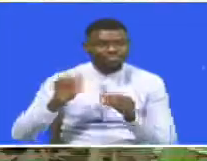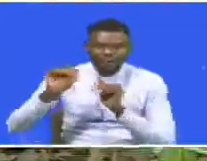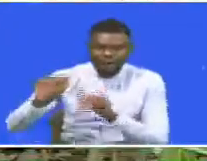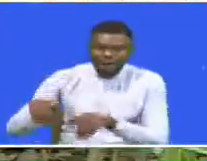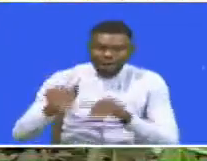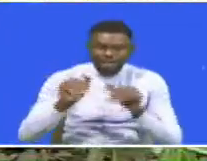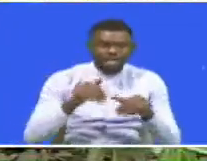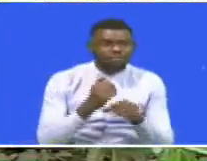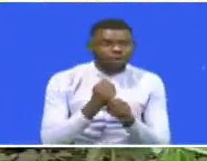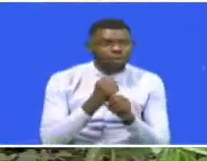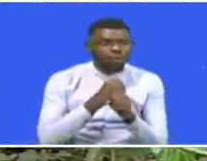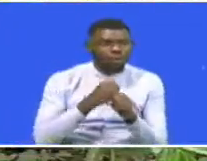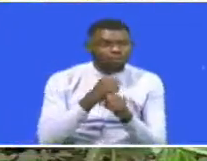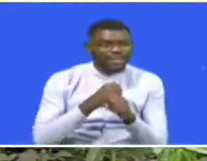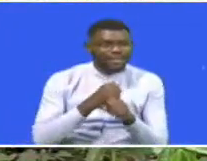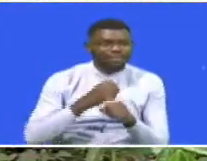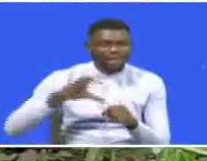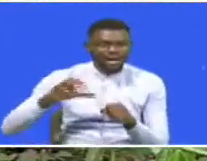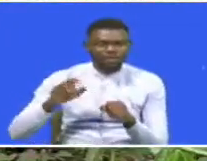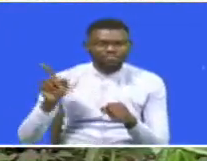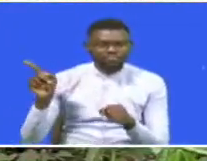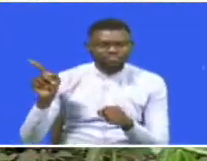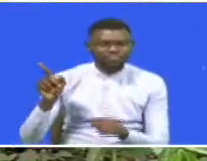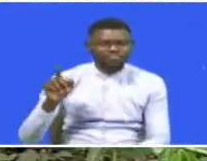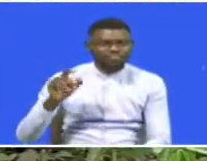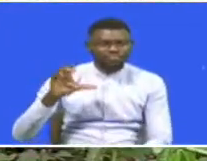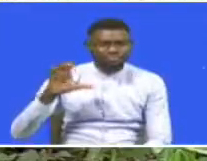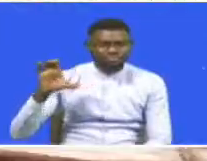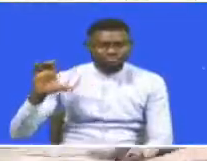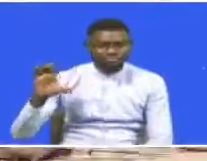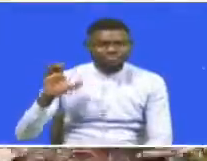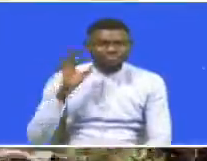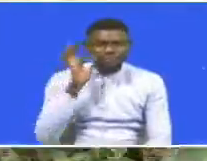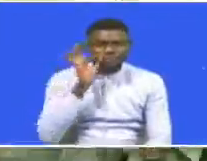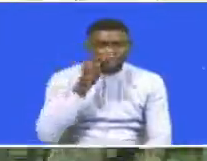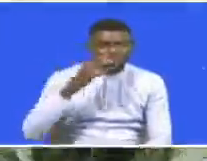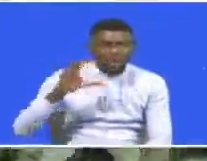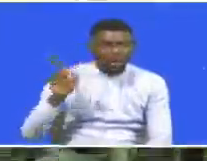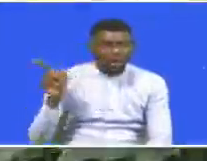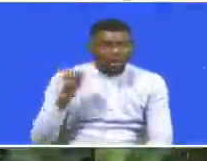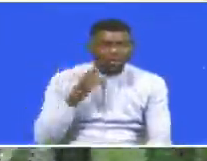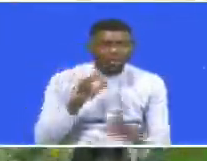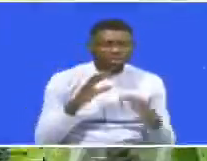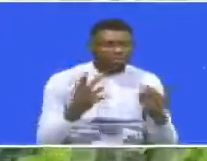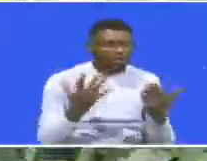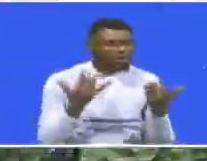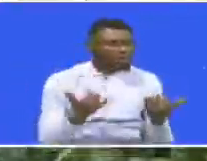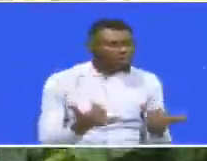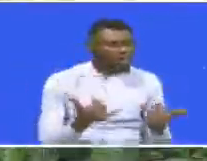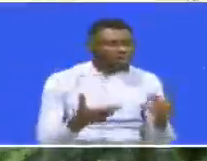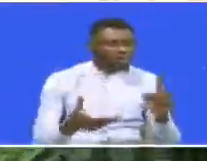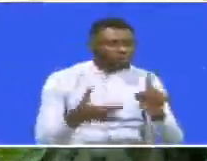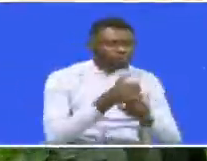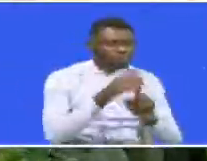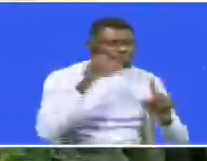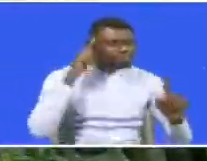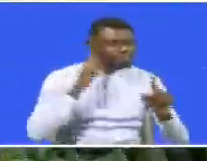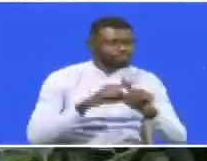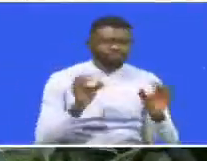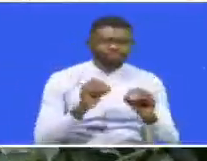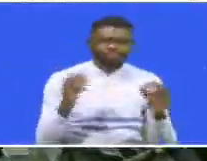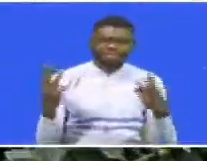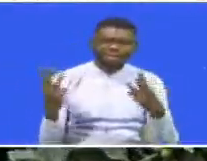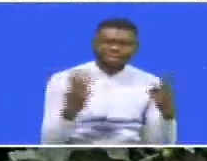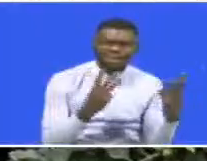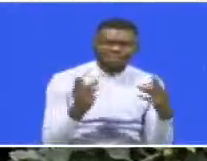coffee-producing counties, James Muturi, the agriculture CEC Nyeri County, said they haven't reached the target due to climate